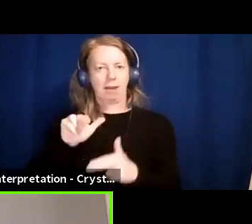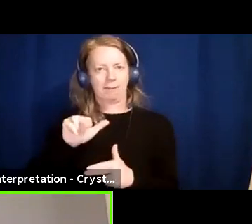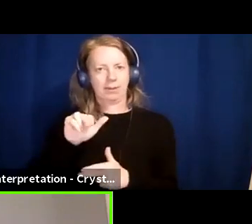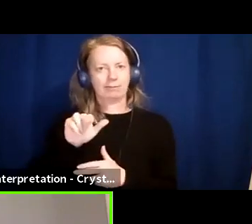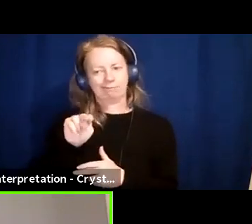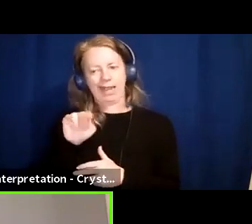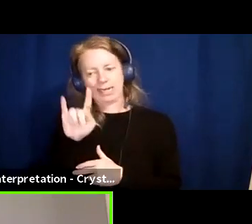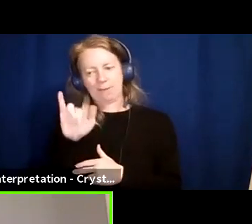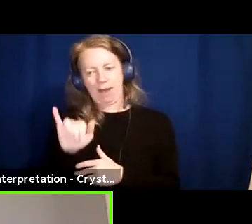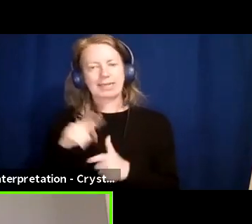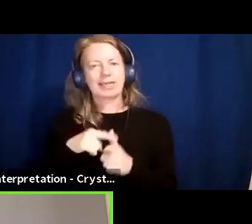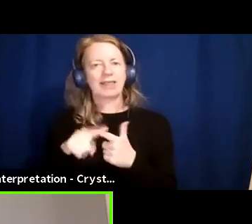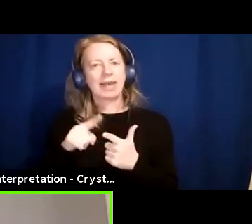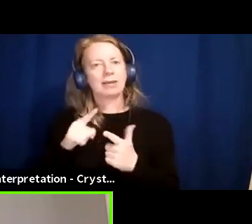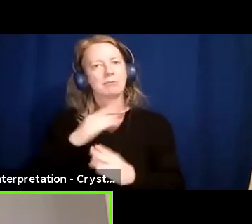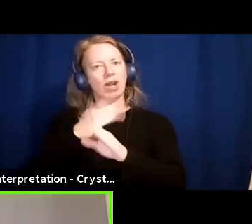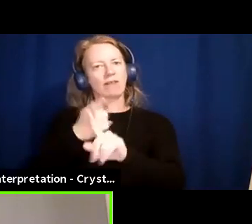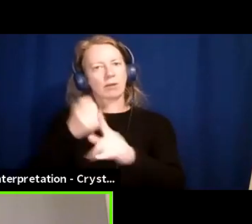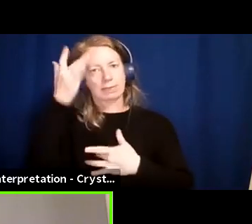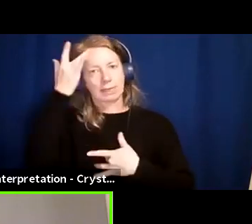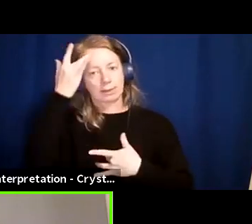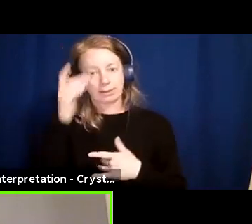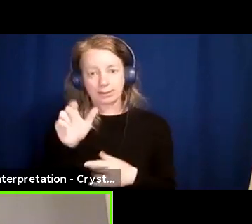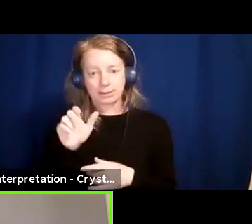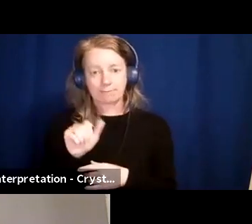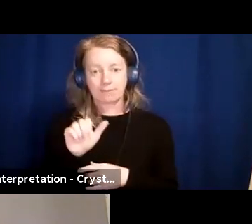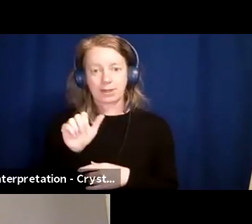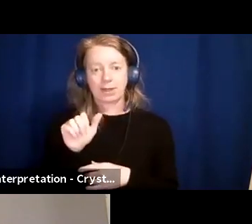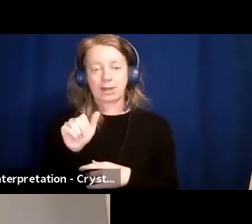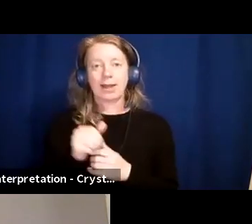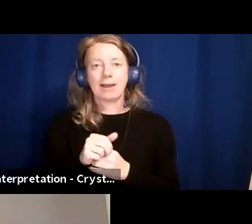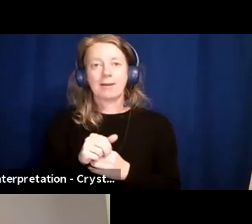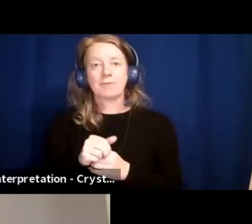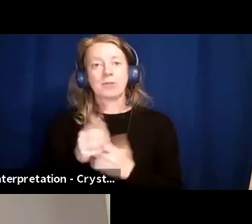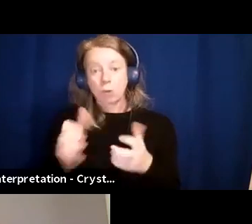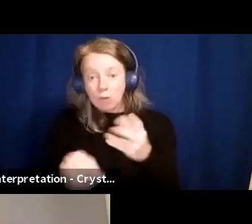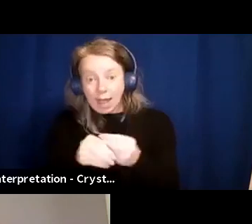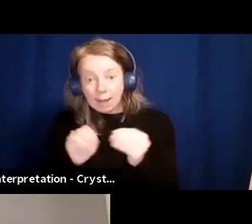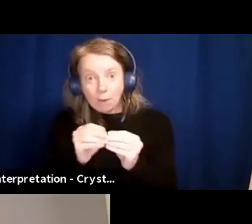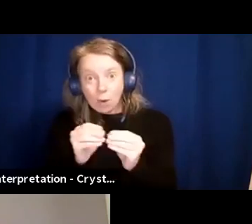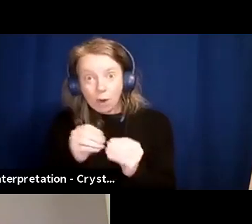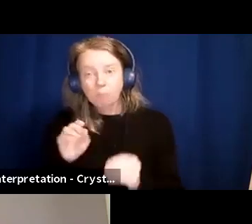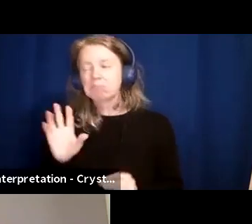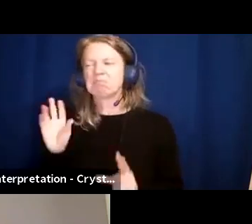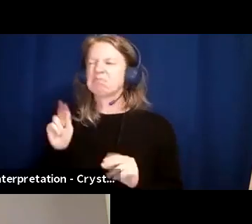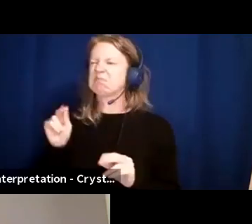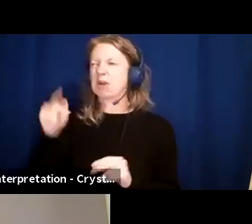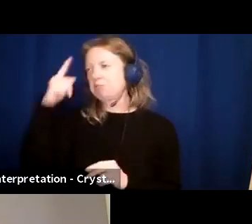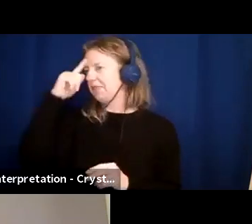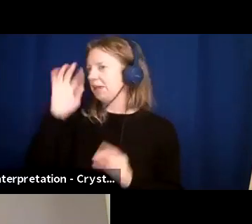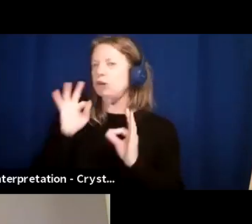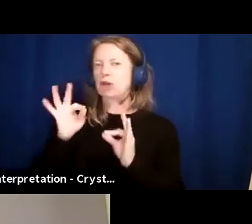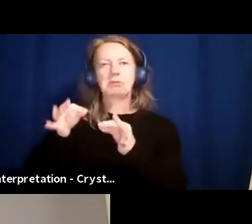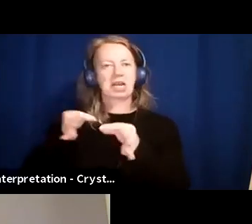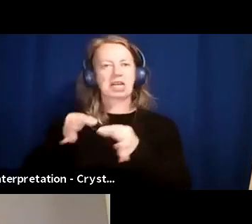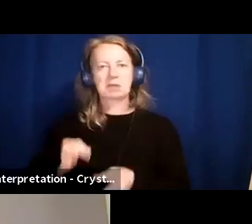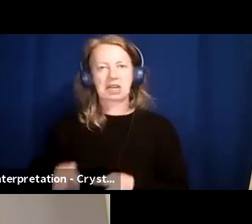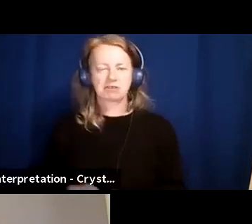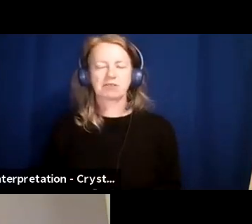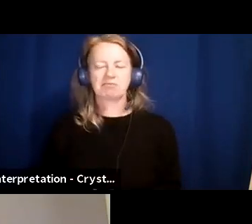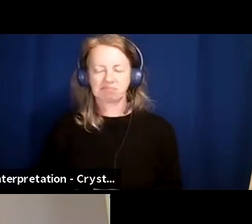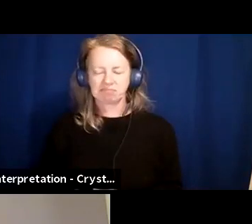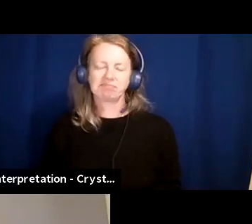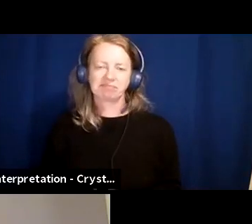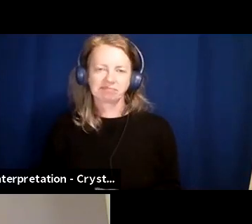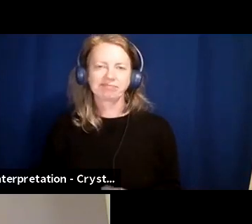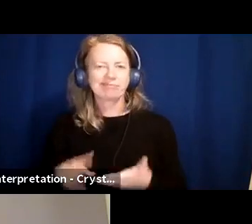Annelise, is there anything you'd like to add? No, I think that was great. Yeah, it's just having,